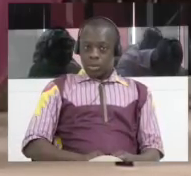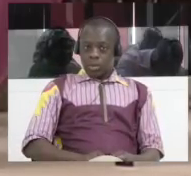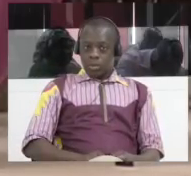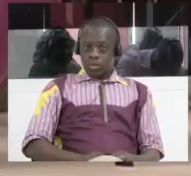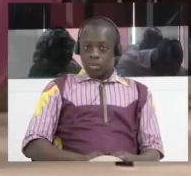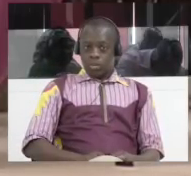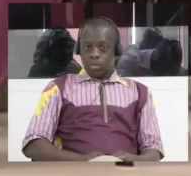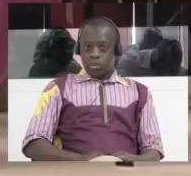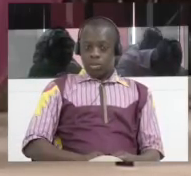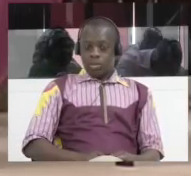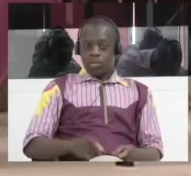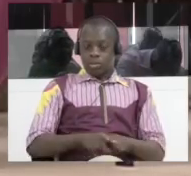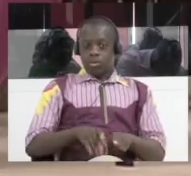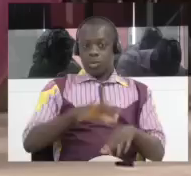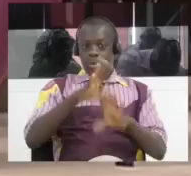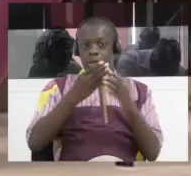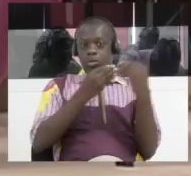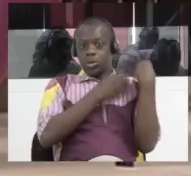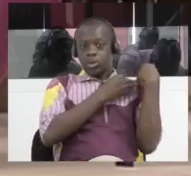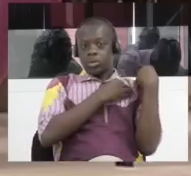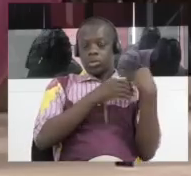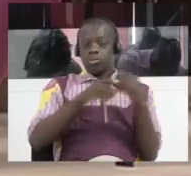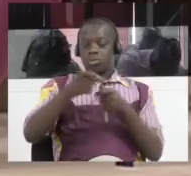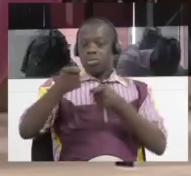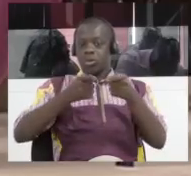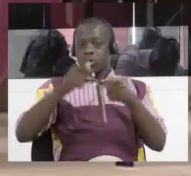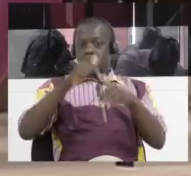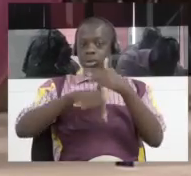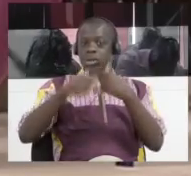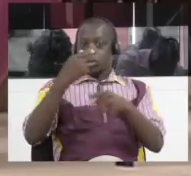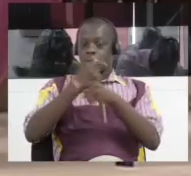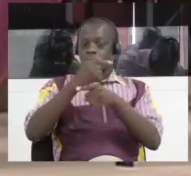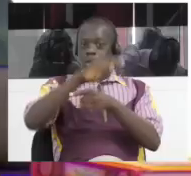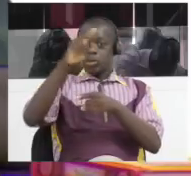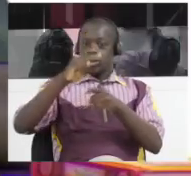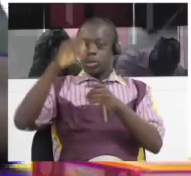had responsibility for operations of the Gambia National Army, correct?